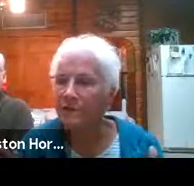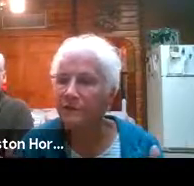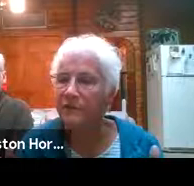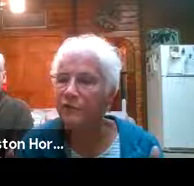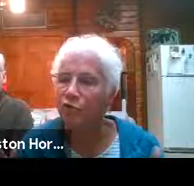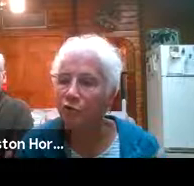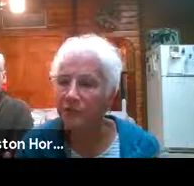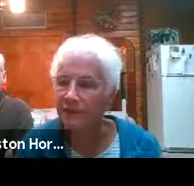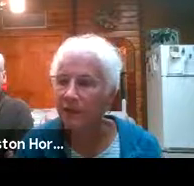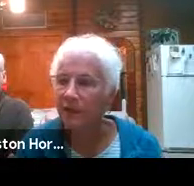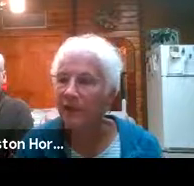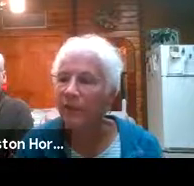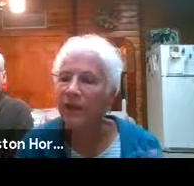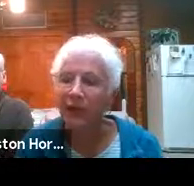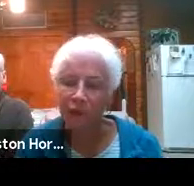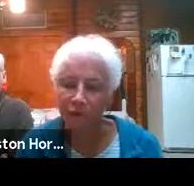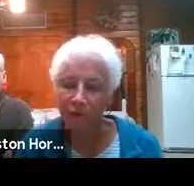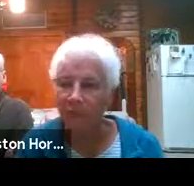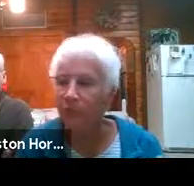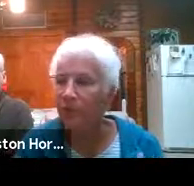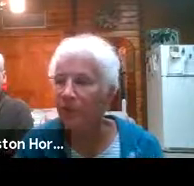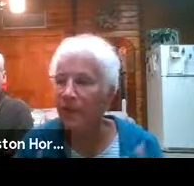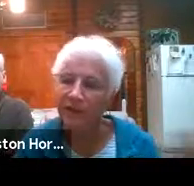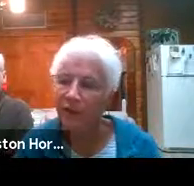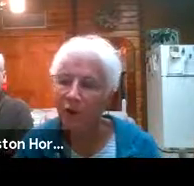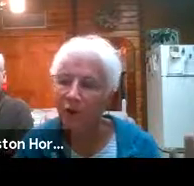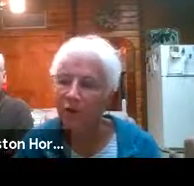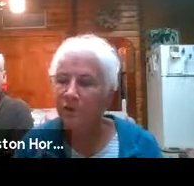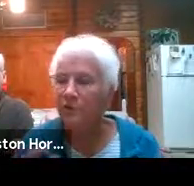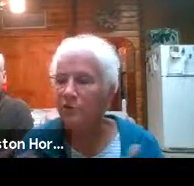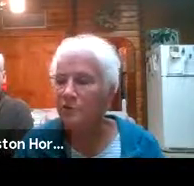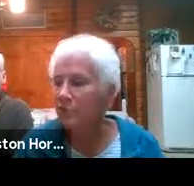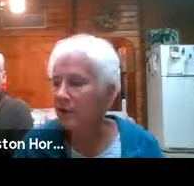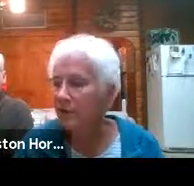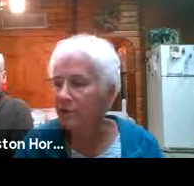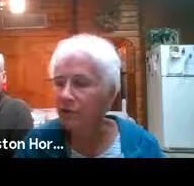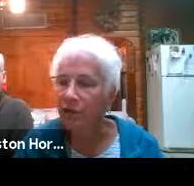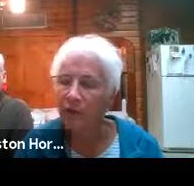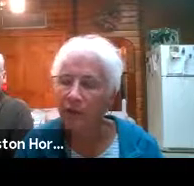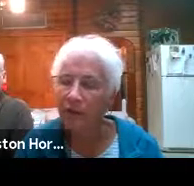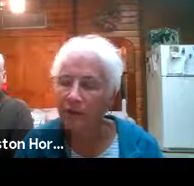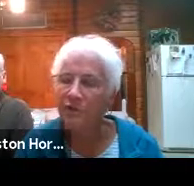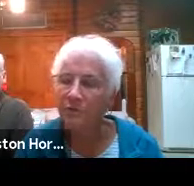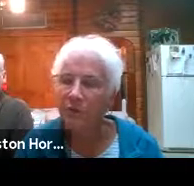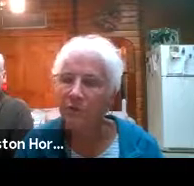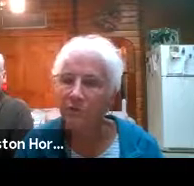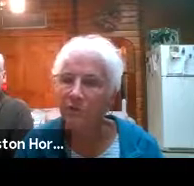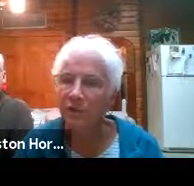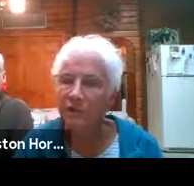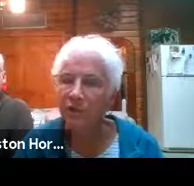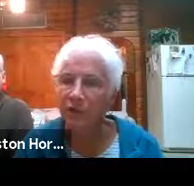health as if it's a choice, a behavior that people are acting out. So it's a behavior. It needs to